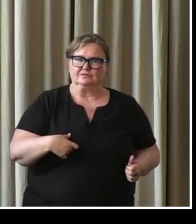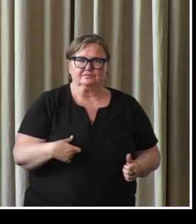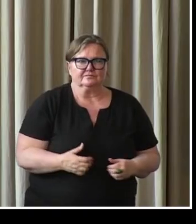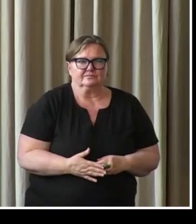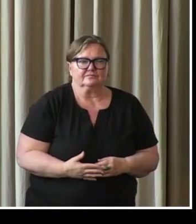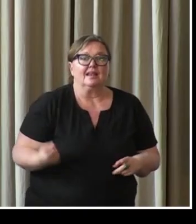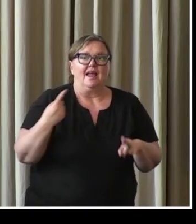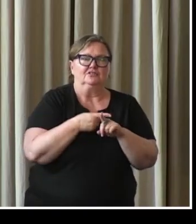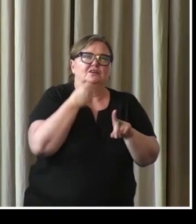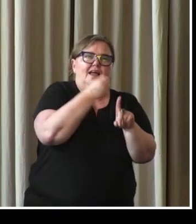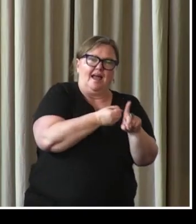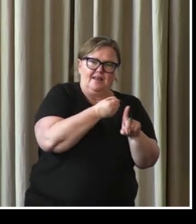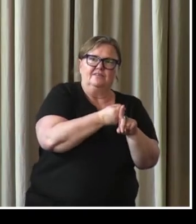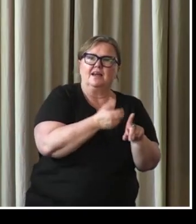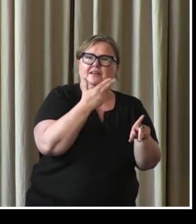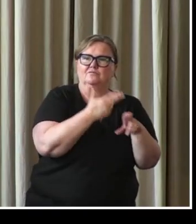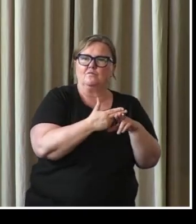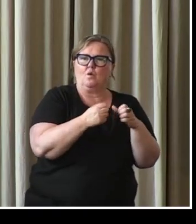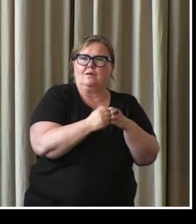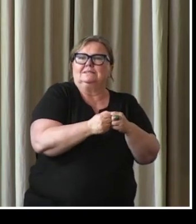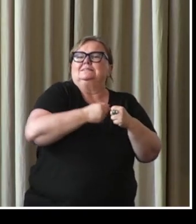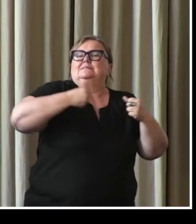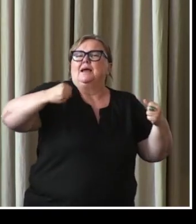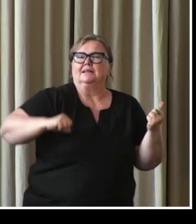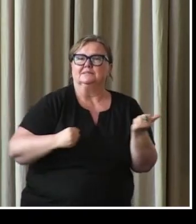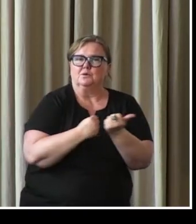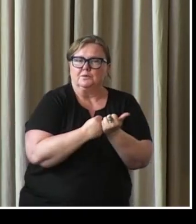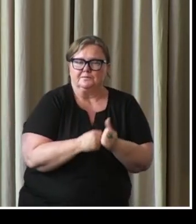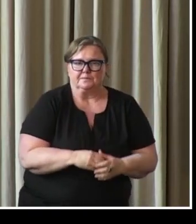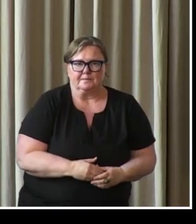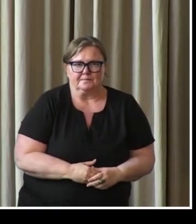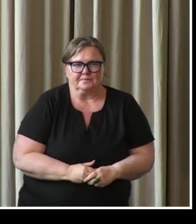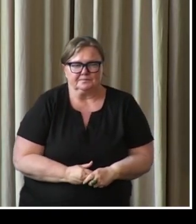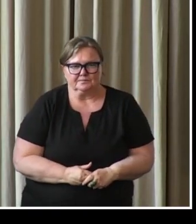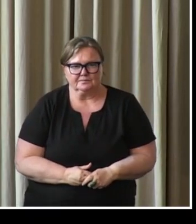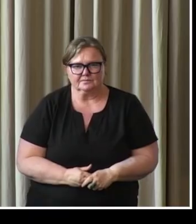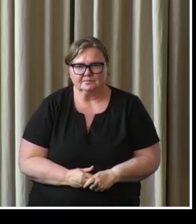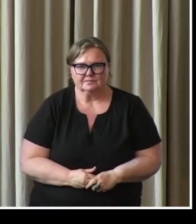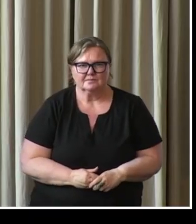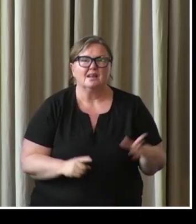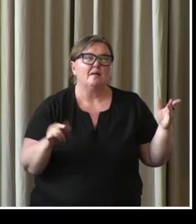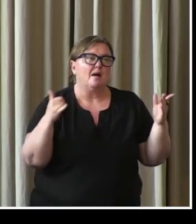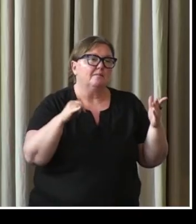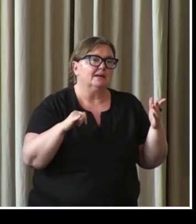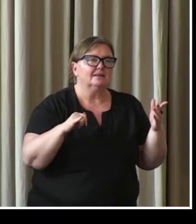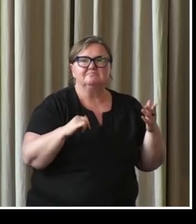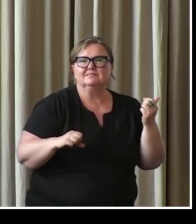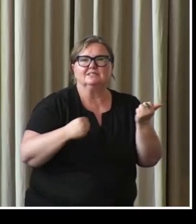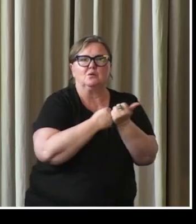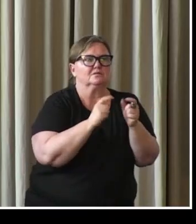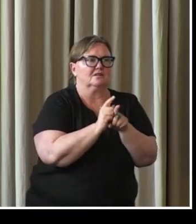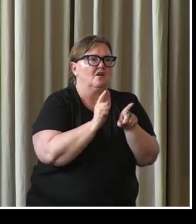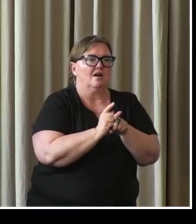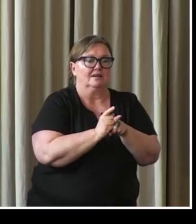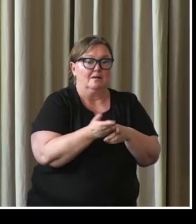and to advocate for new or expanded supports to meet these needs. These might be supports that could be provided by Arafmi,